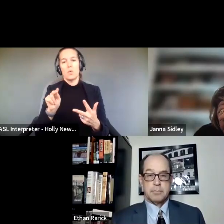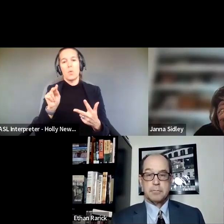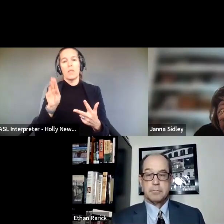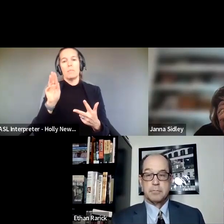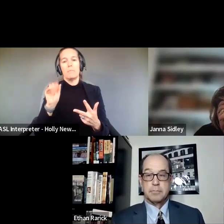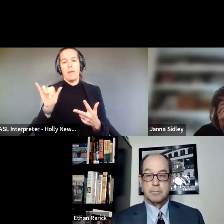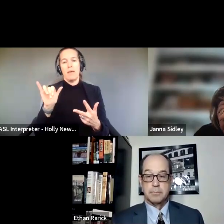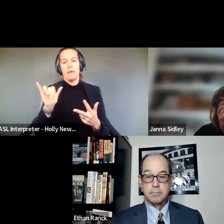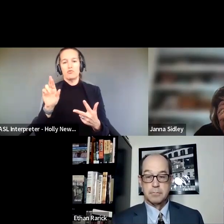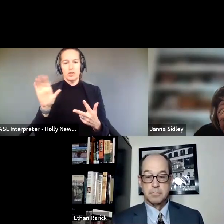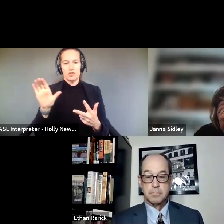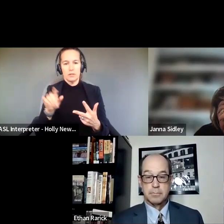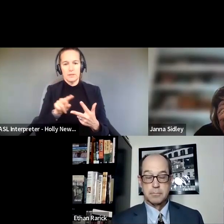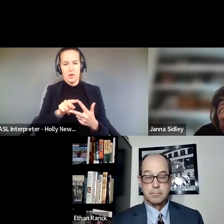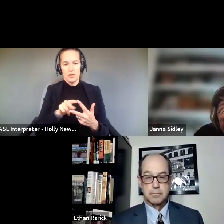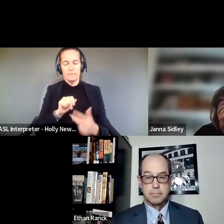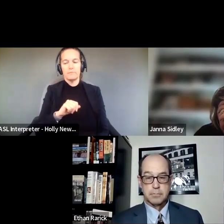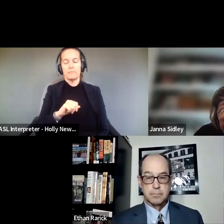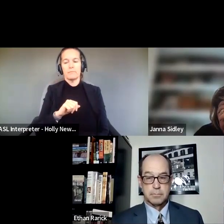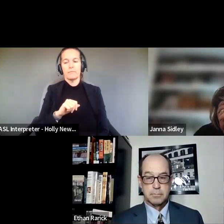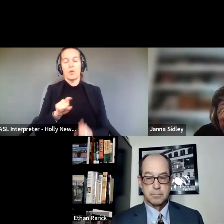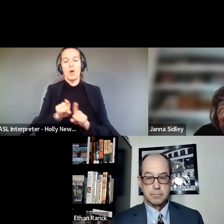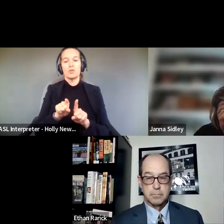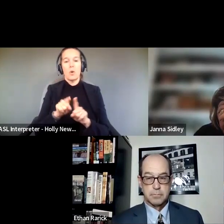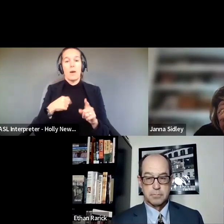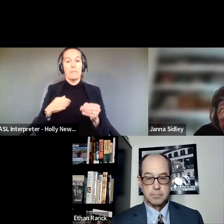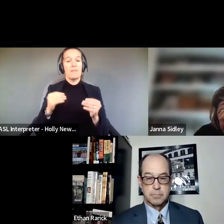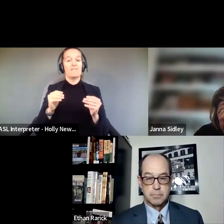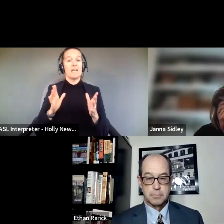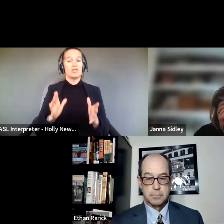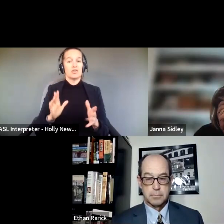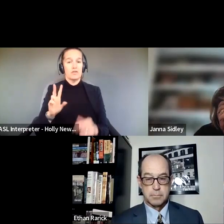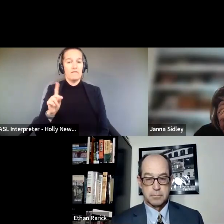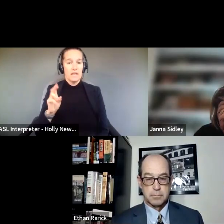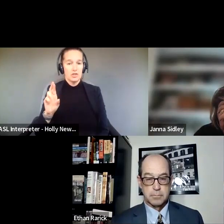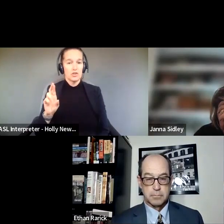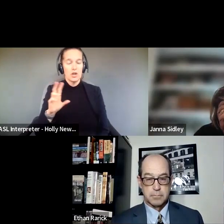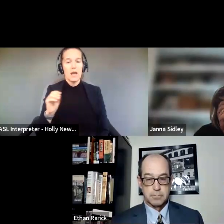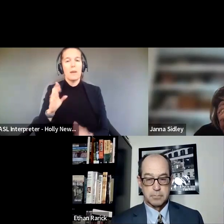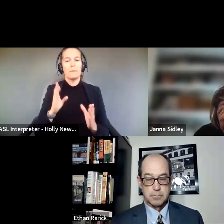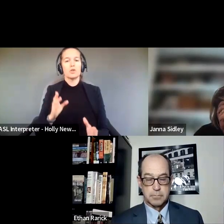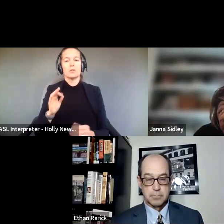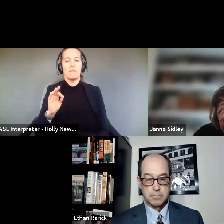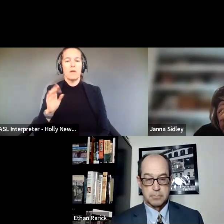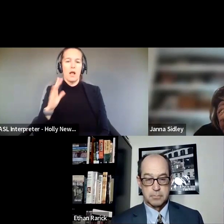Regional Center. I am also a vendor, and I'm also a person of color. We're dealing